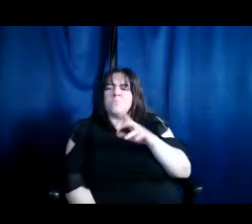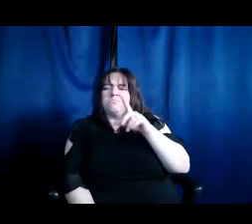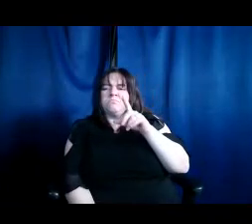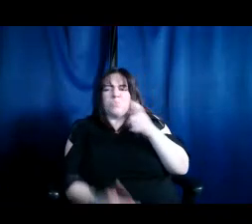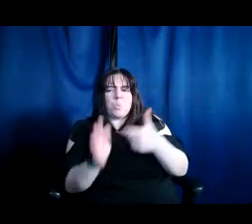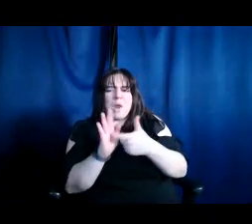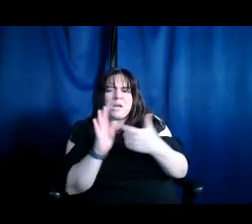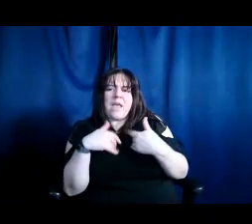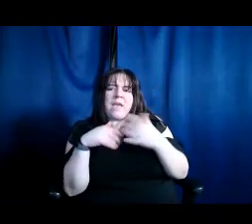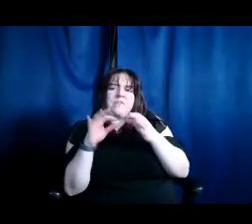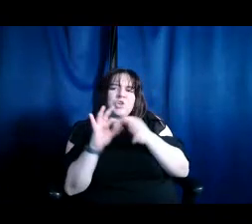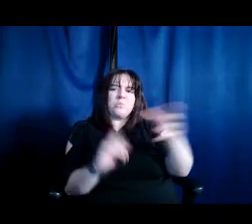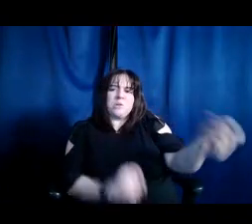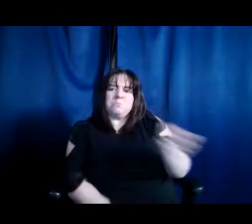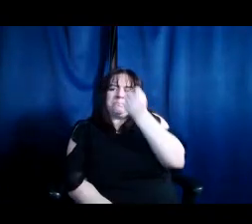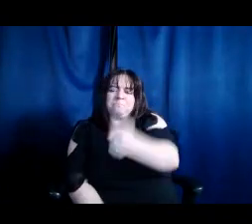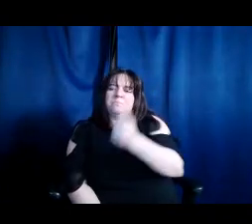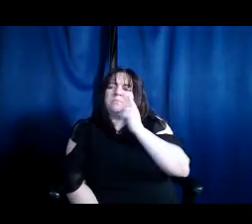requirements?